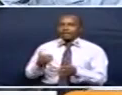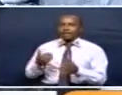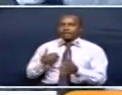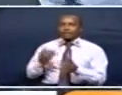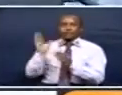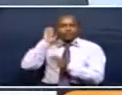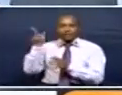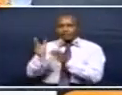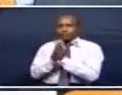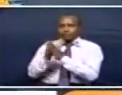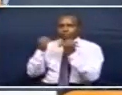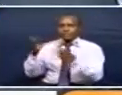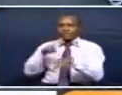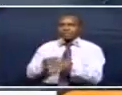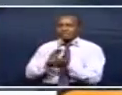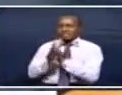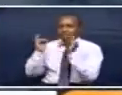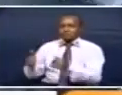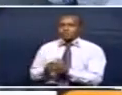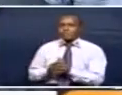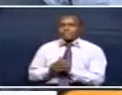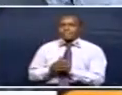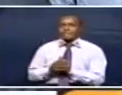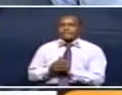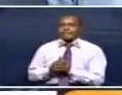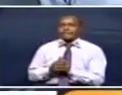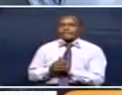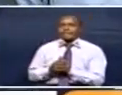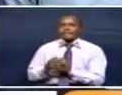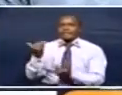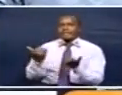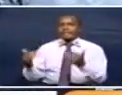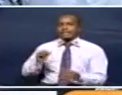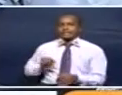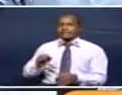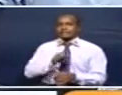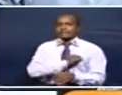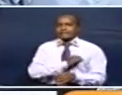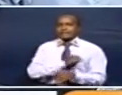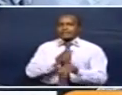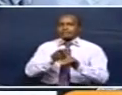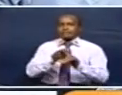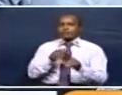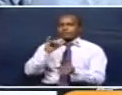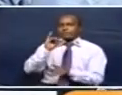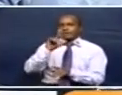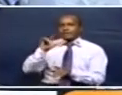times before, so it's nothing new. A young senator from the state of Illinois comes to town seeking his